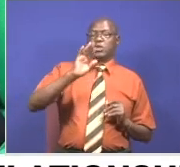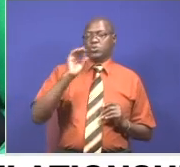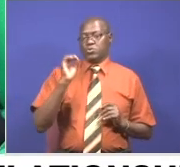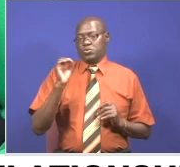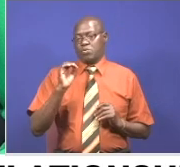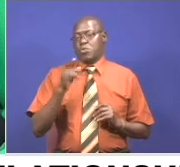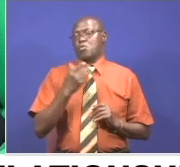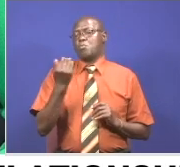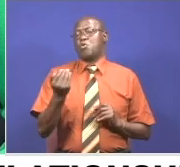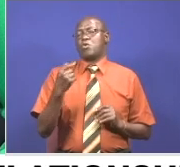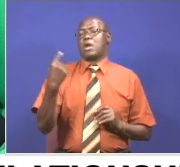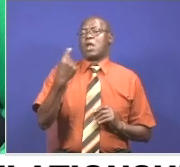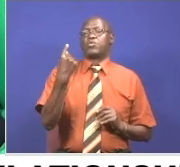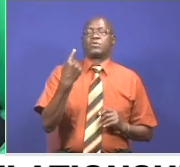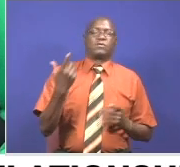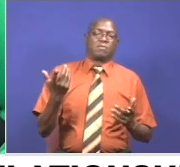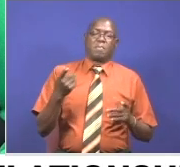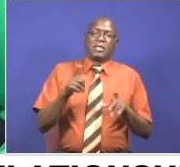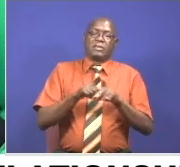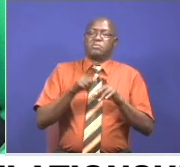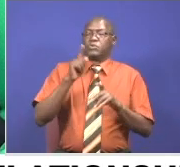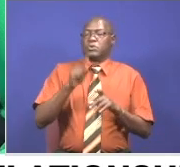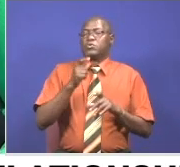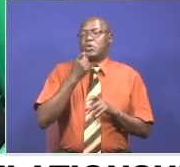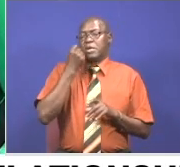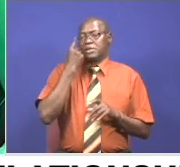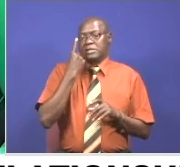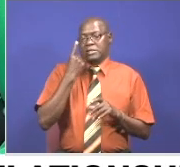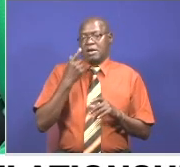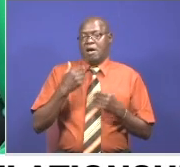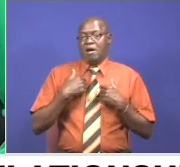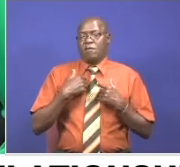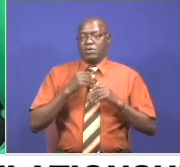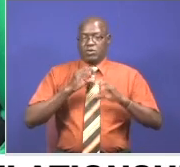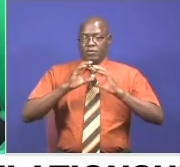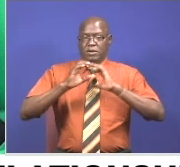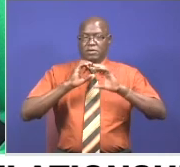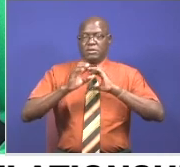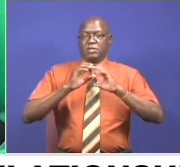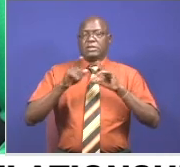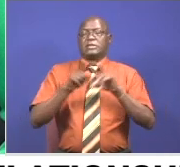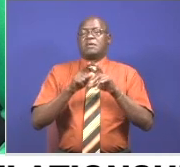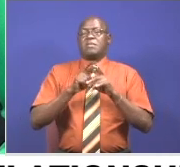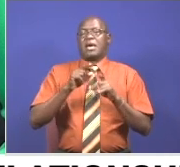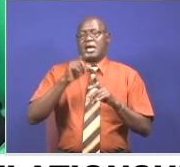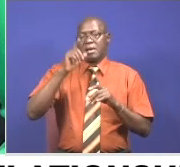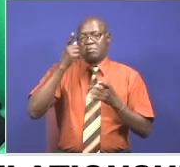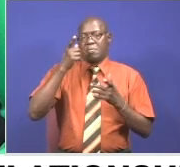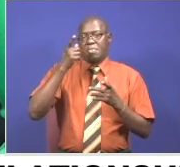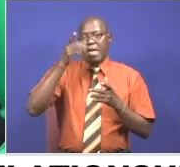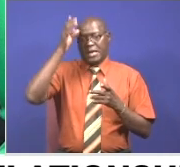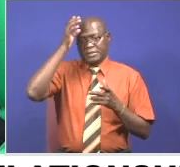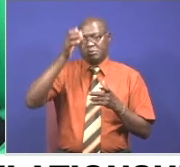borrowed a loan. So you need to understand and have conversation or even the aspect of money personality so that it